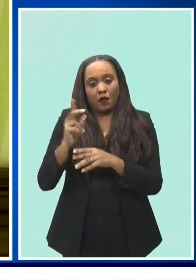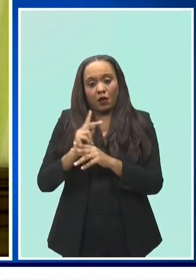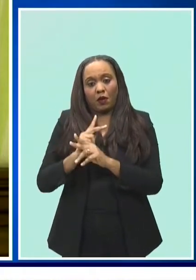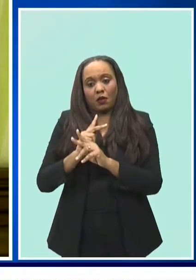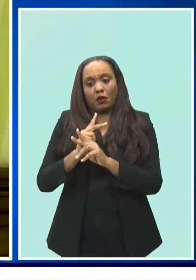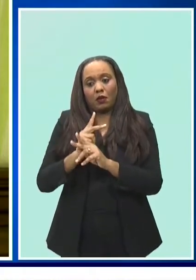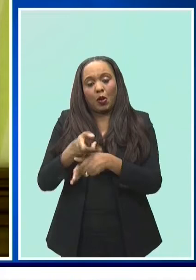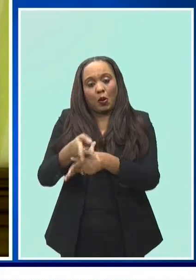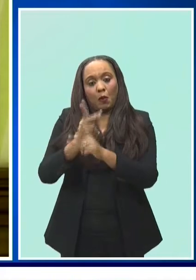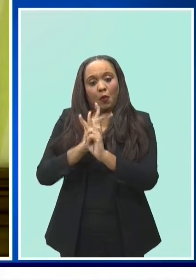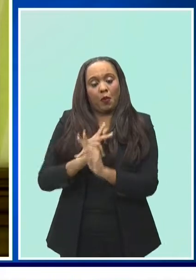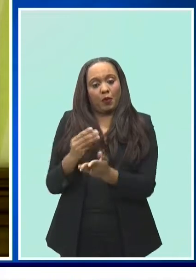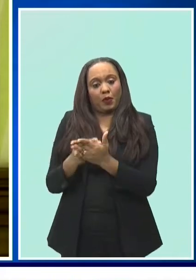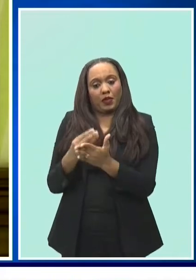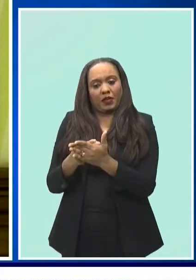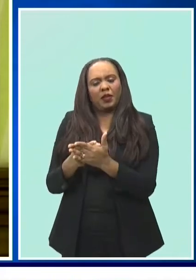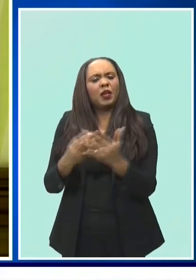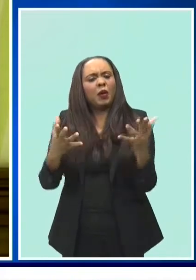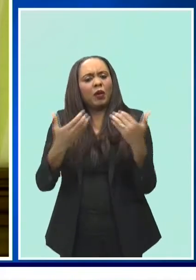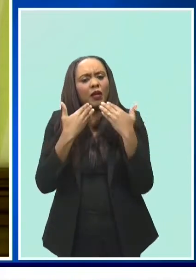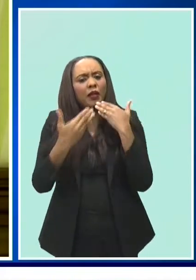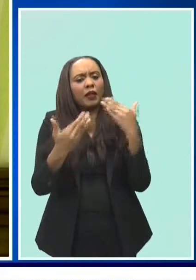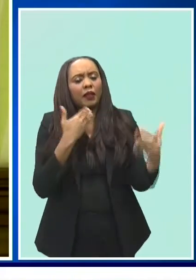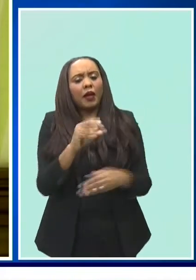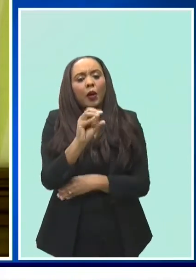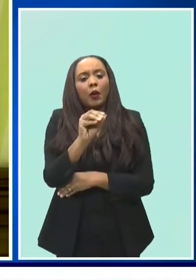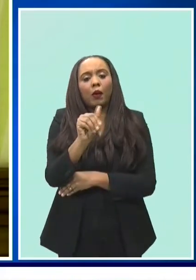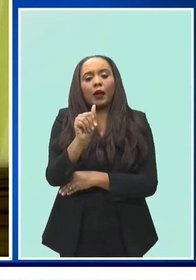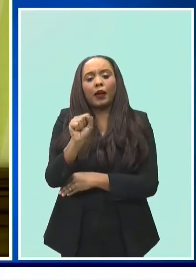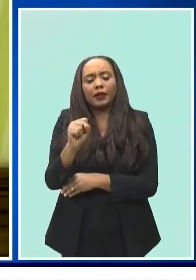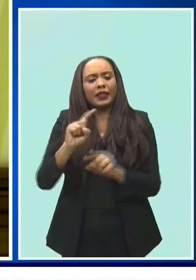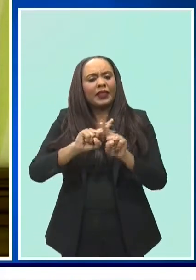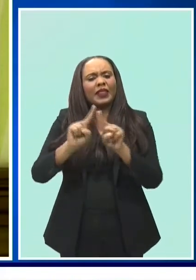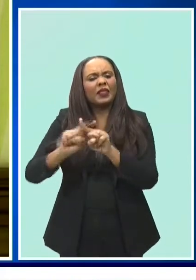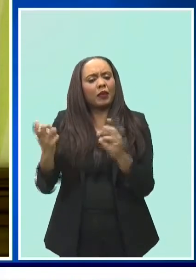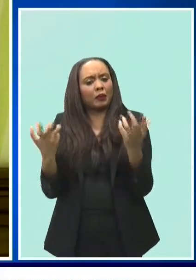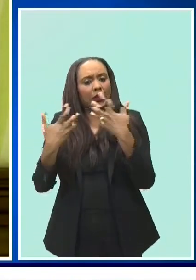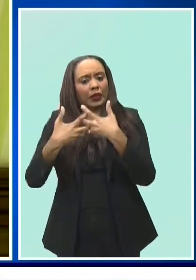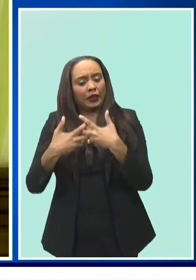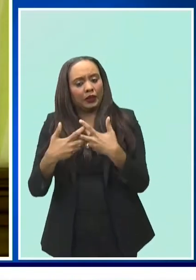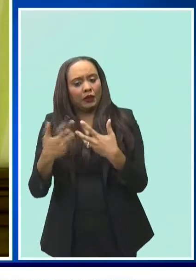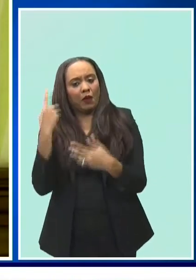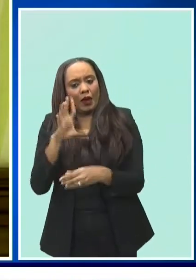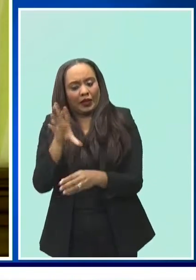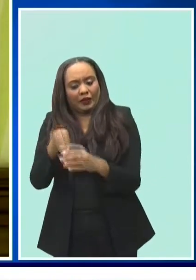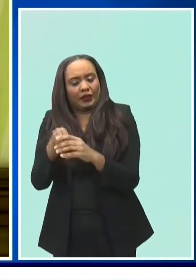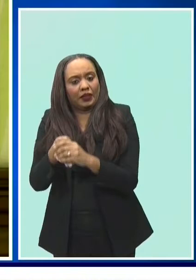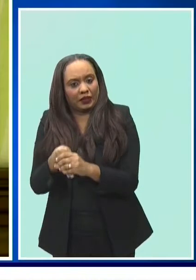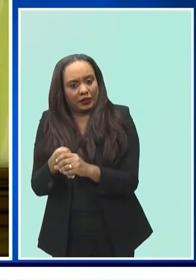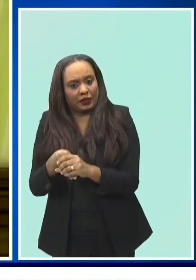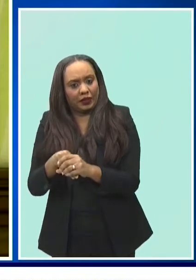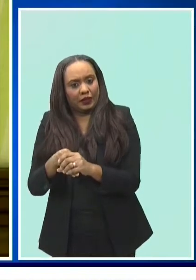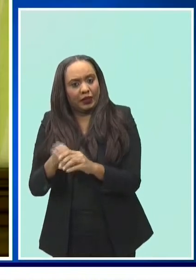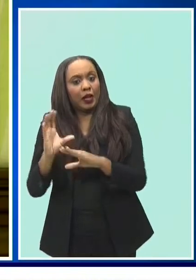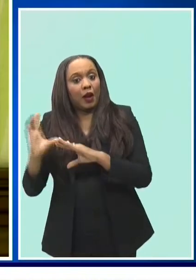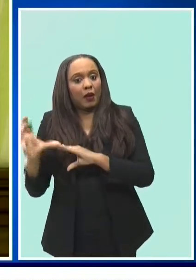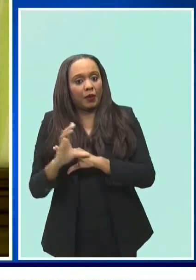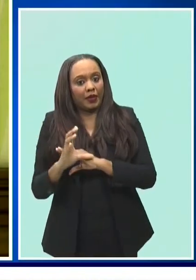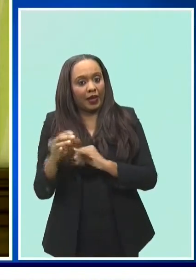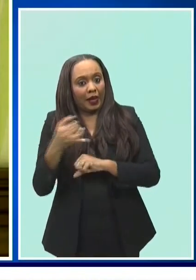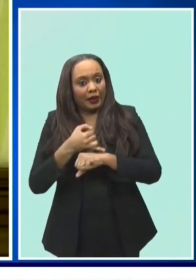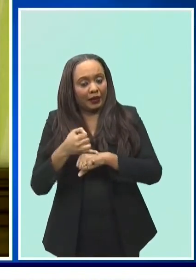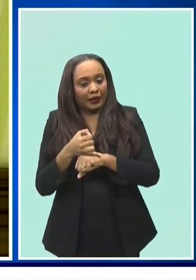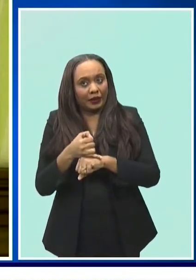want to thank the OAS again and the strategic partners for investing in our region. The Barbados situation pretty